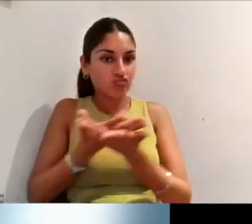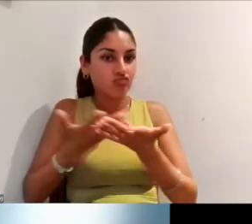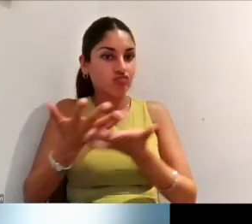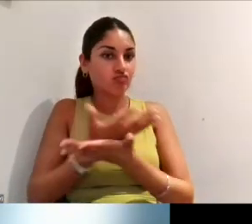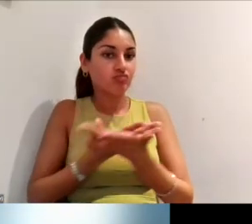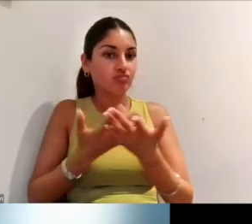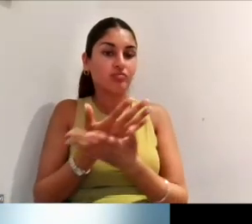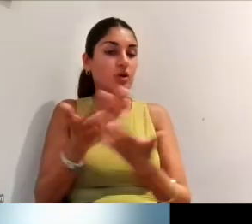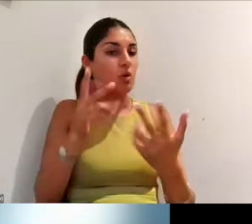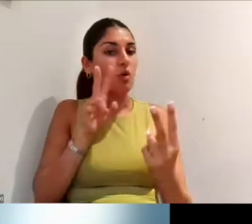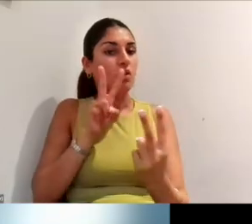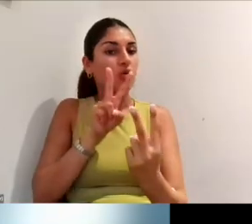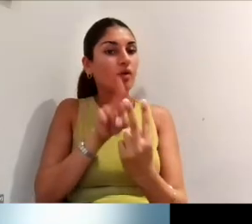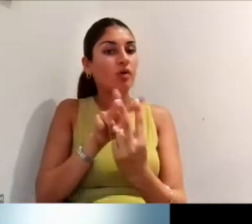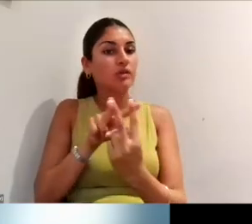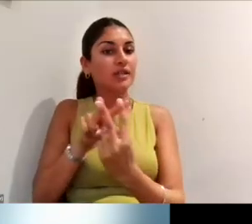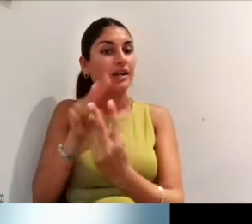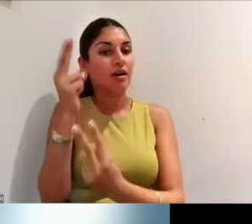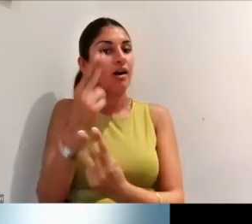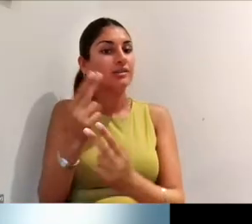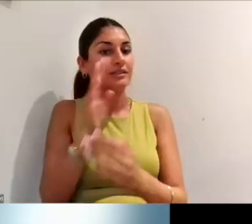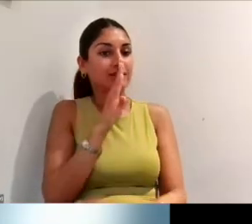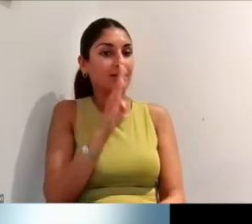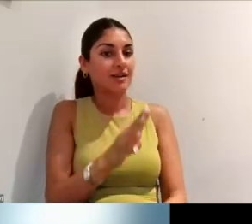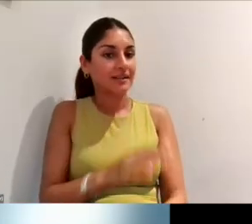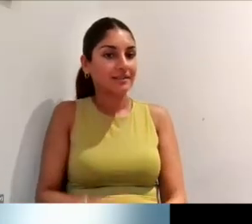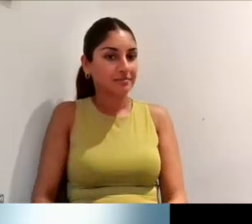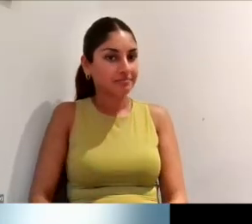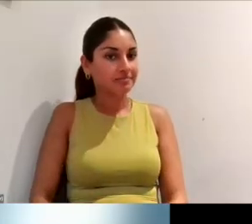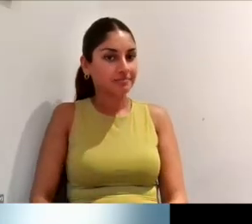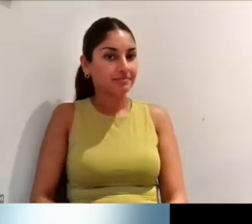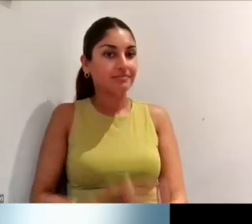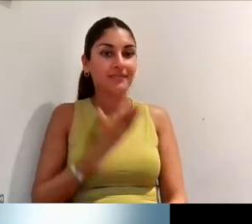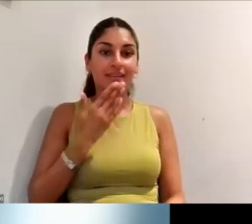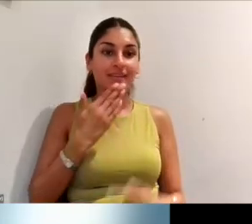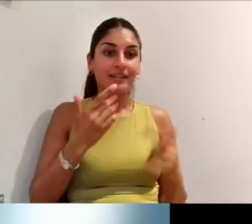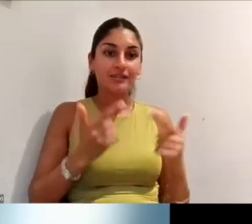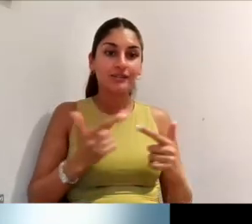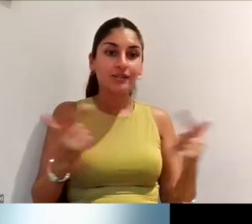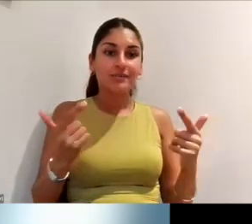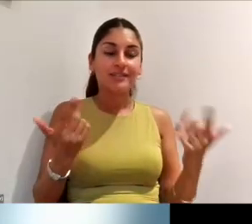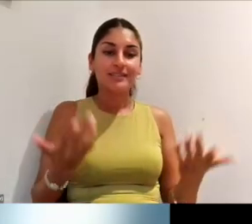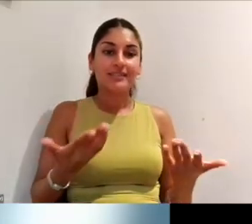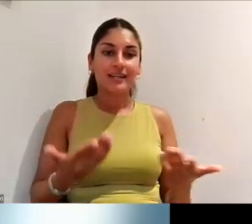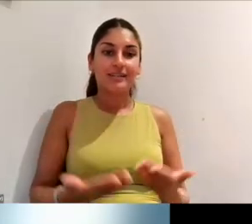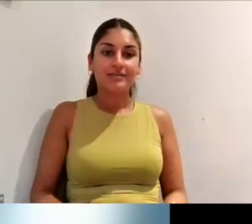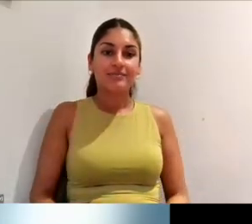them individually as well. Thank you very much, everyone. Thank you.